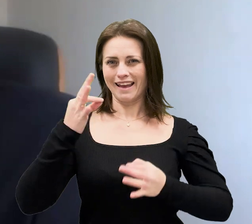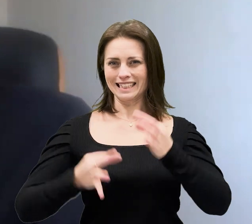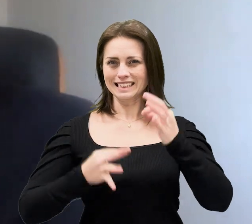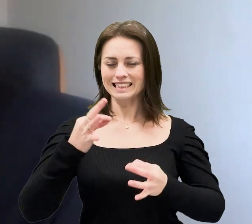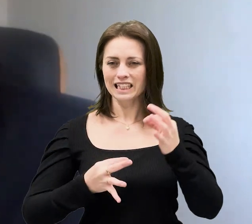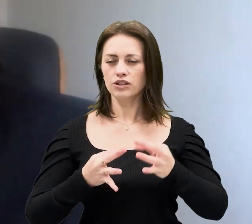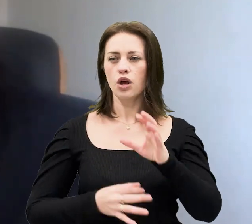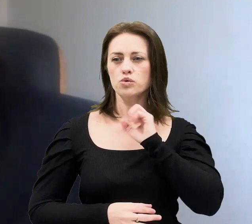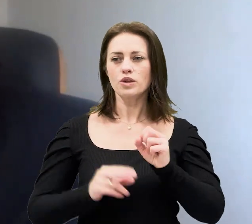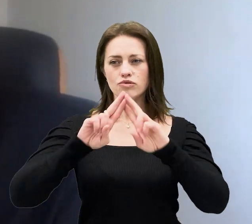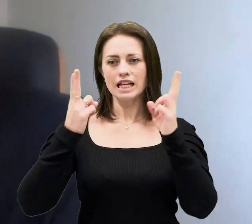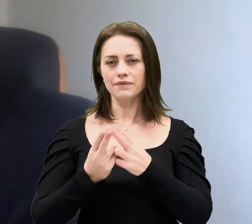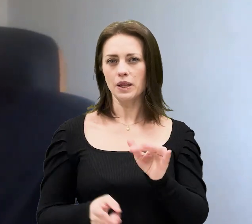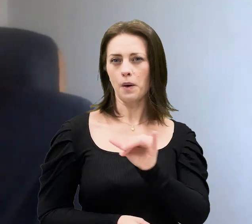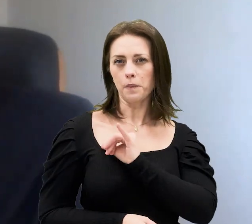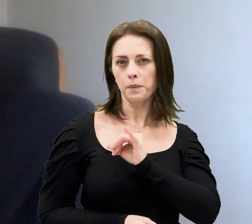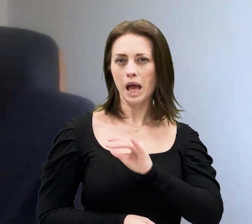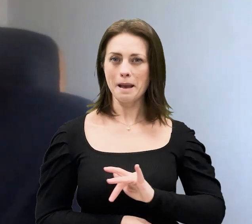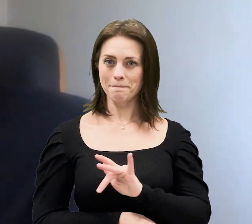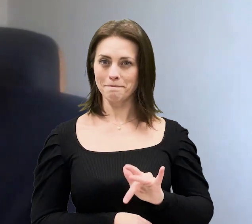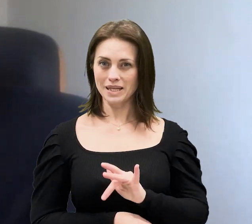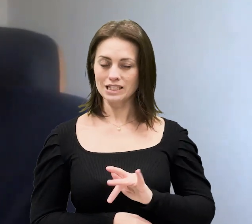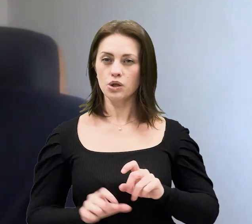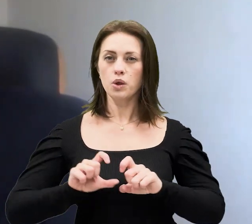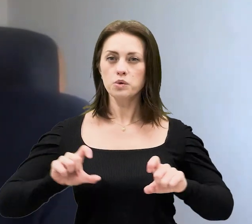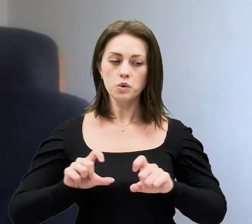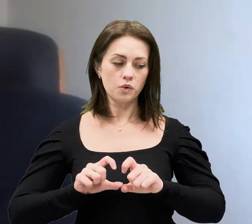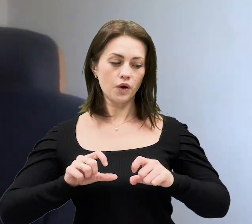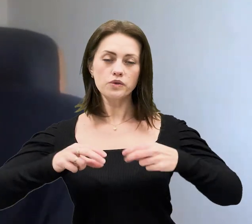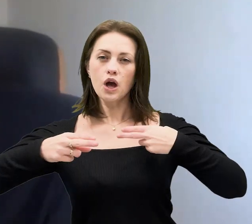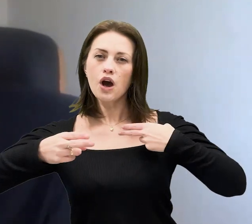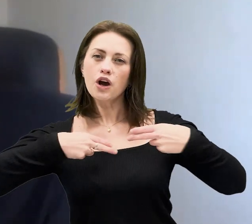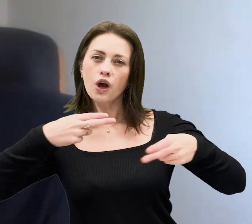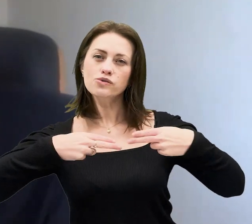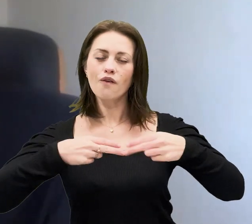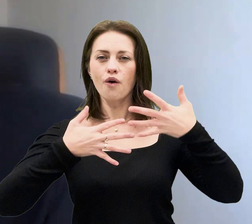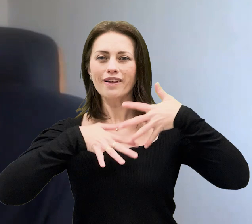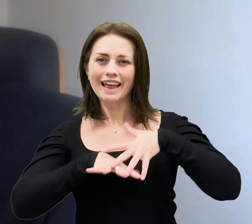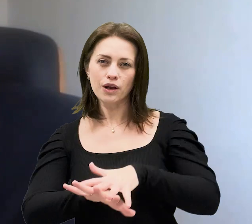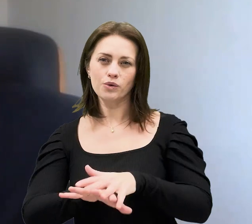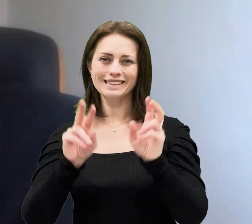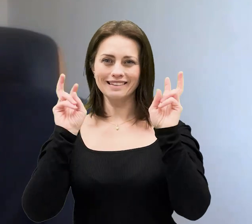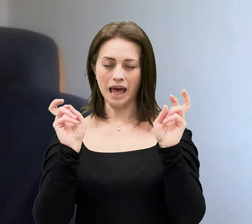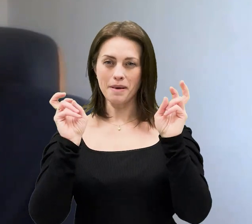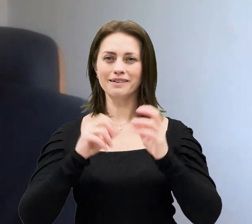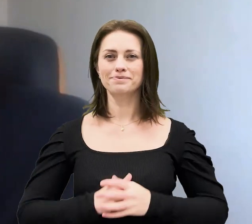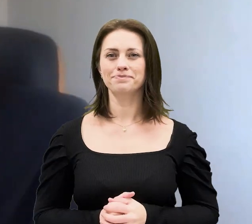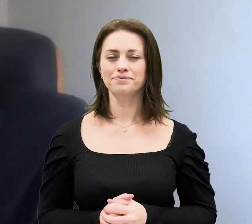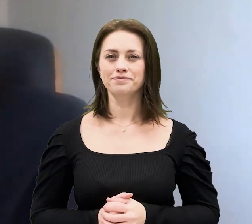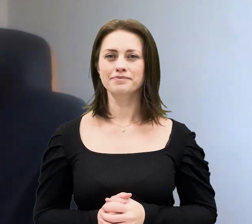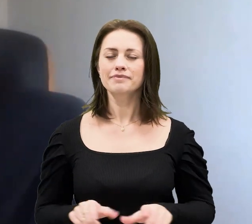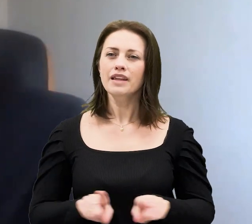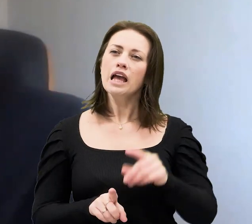has a very interesting place in the world to have the conversation on inclusion. And lastly, to think about my